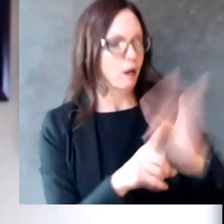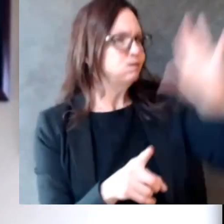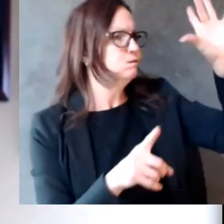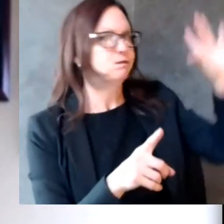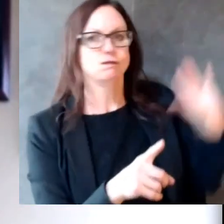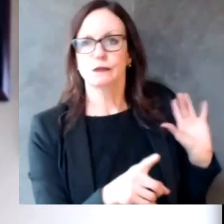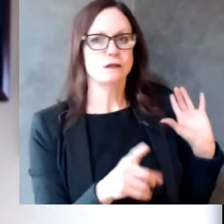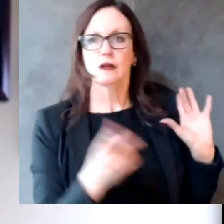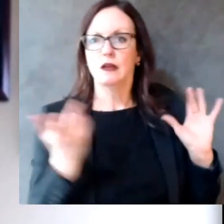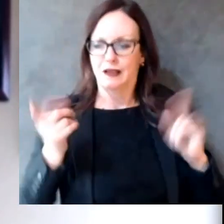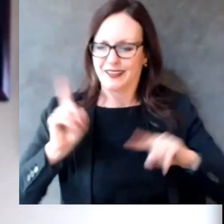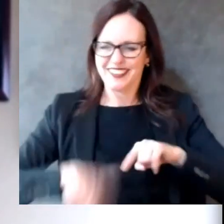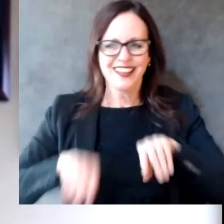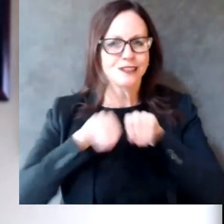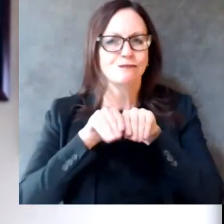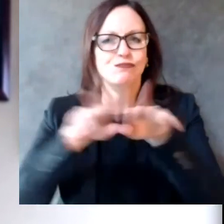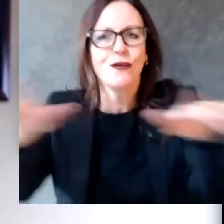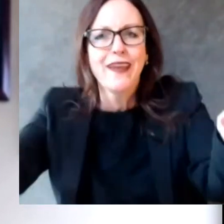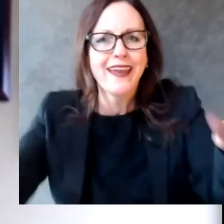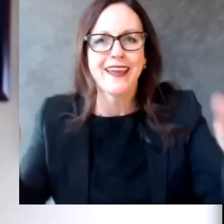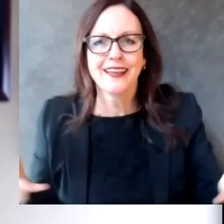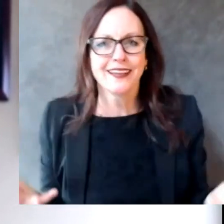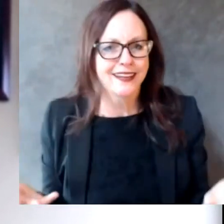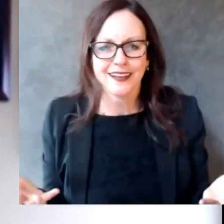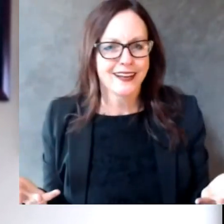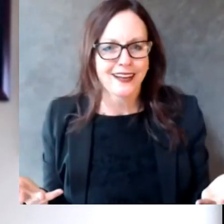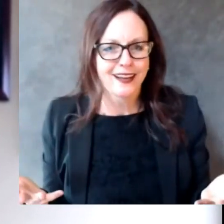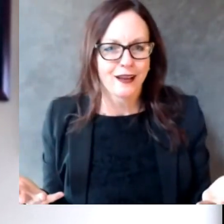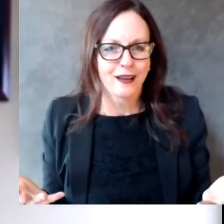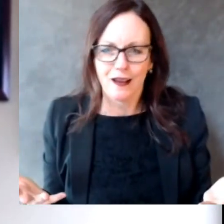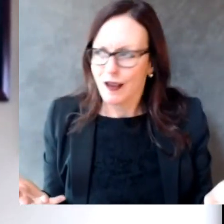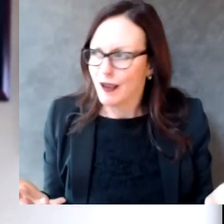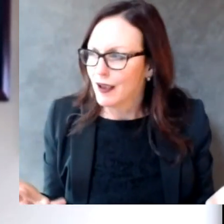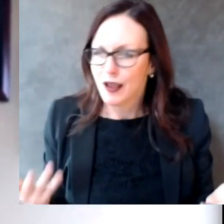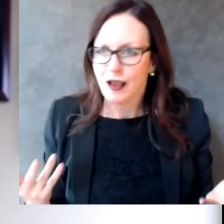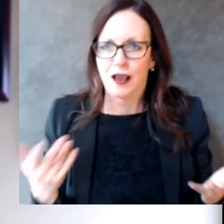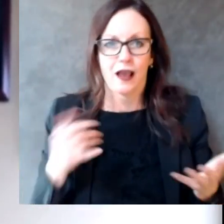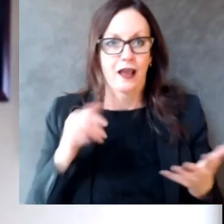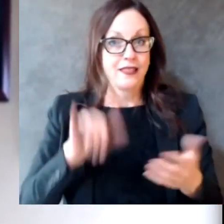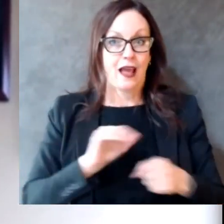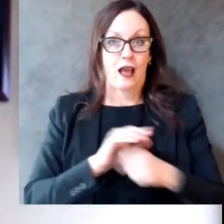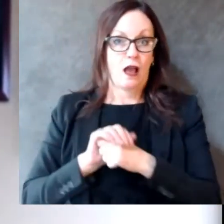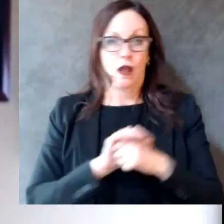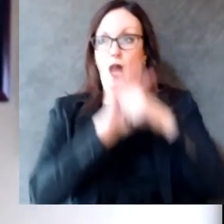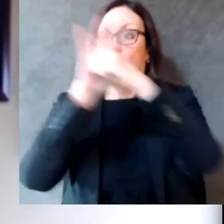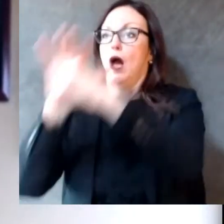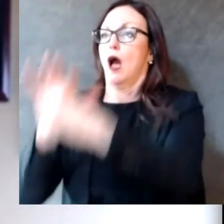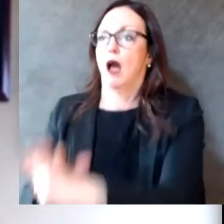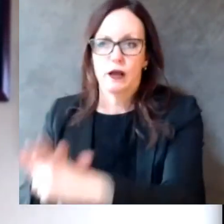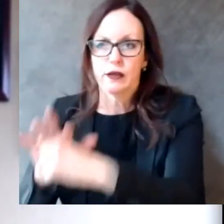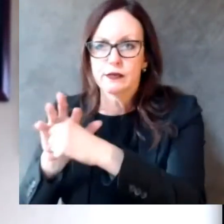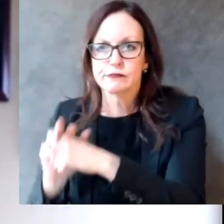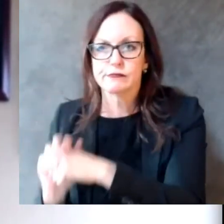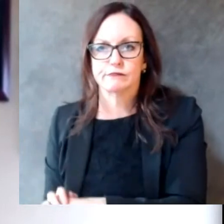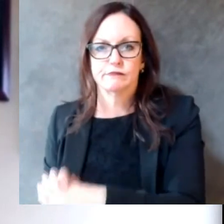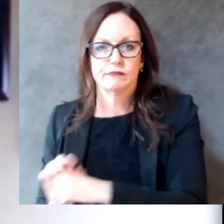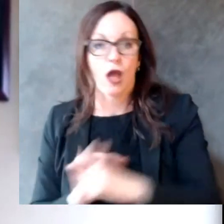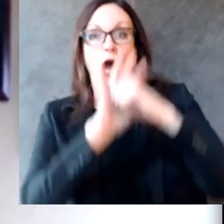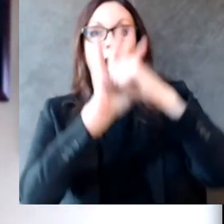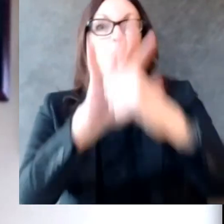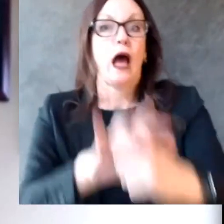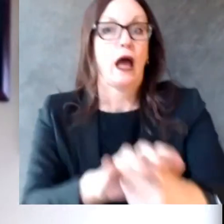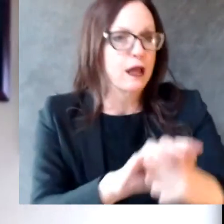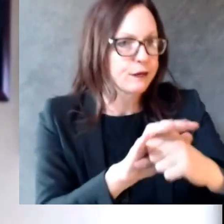person. And the higher the proportion of people in our community that are essentially blocking the virus from being able to enter their bodies and cause